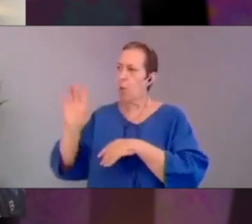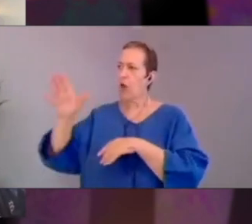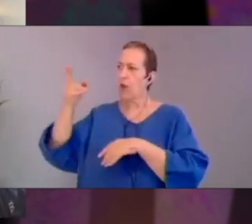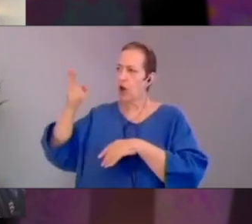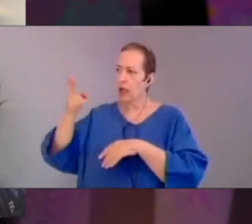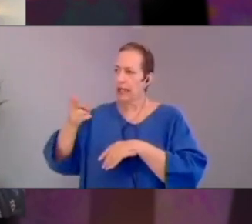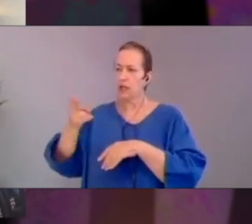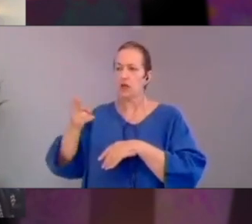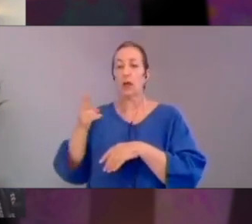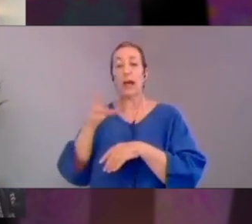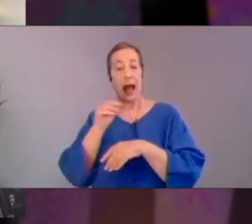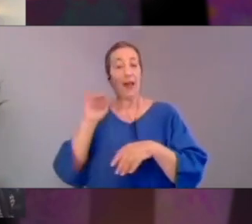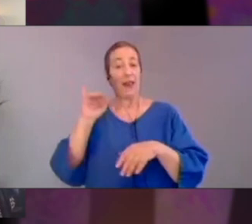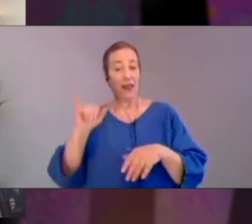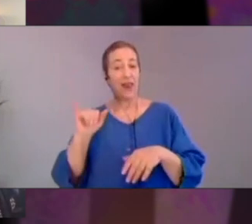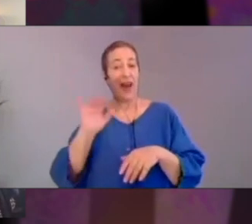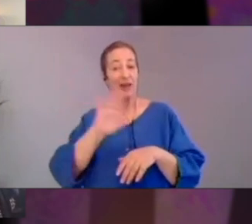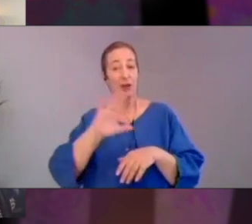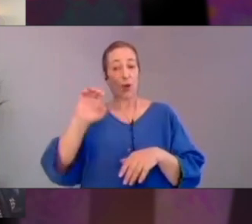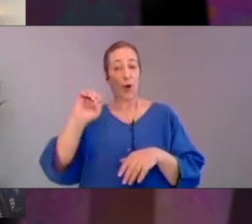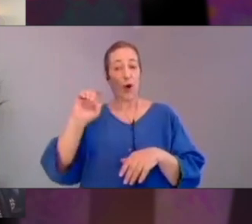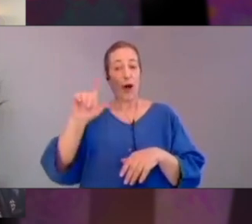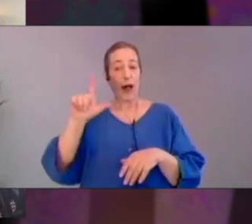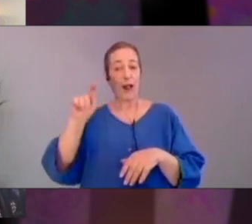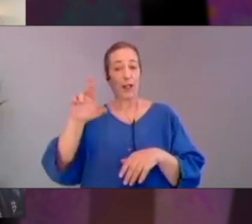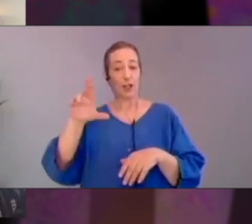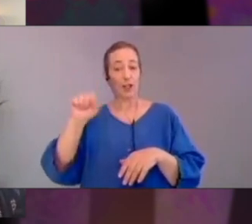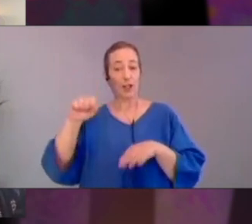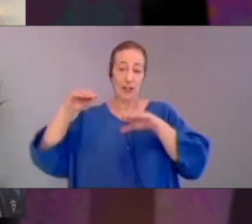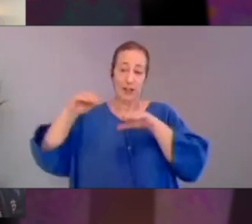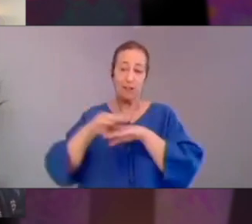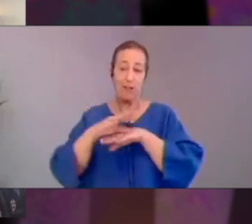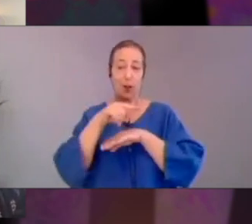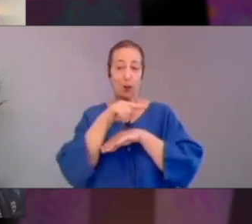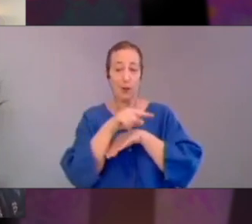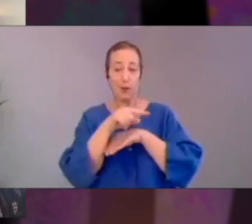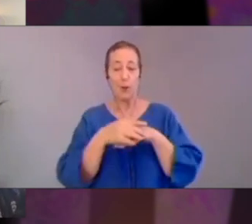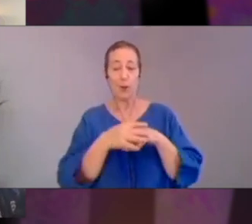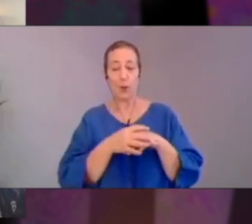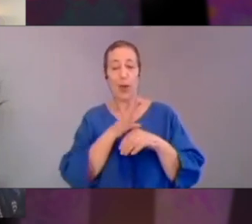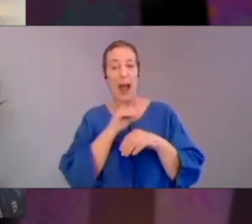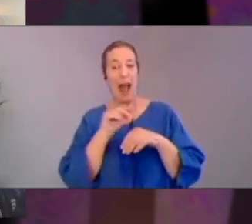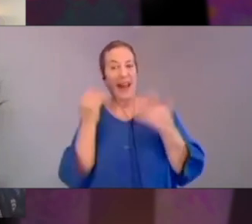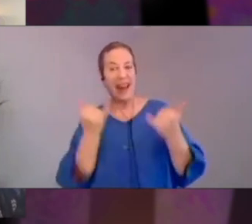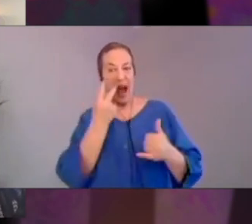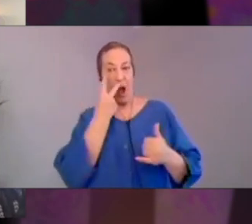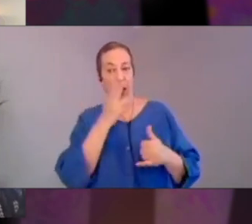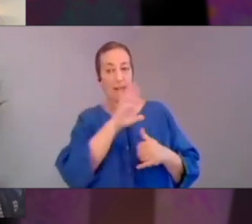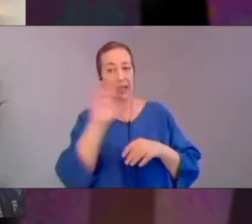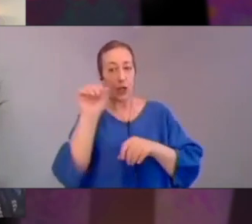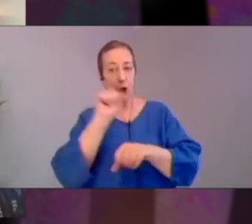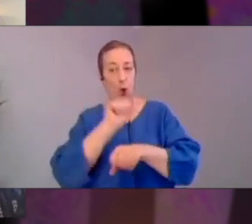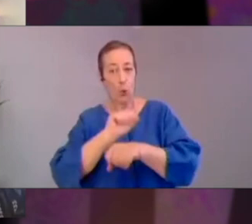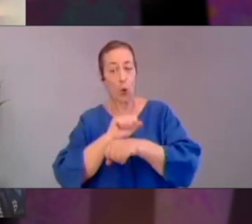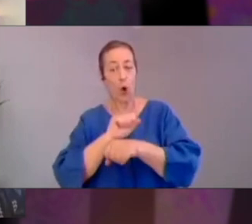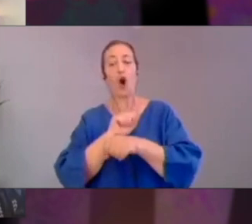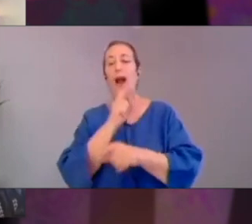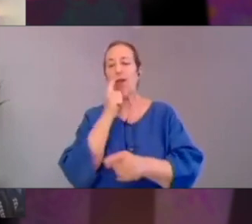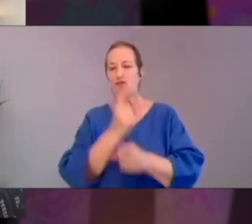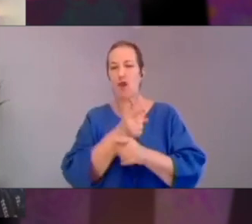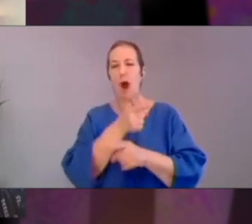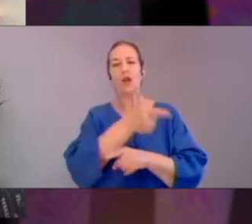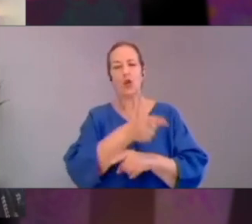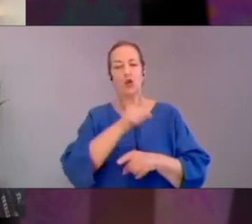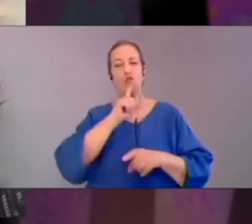elders influencing you. And then the work that you do now, some of what I've gotten to know about you is really, really elevating Lumbee stories